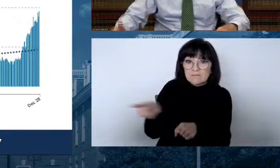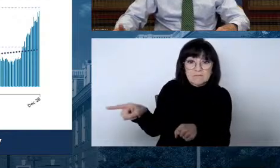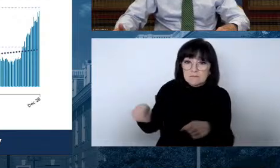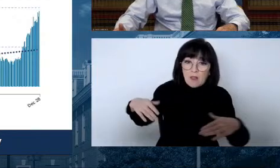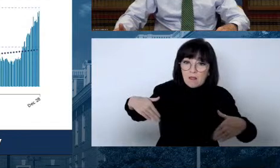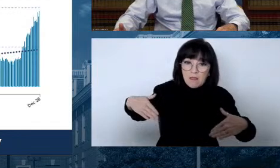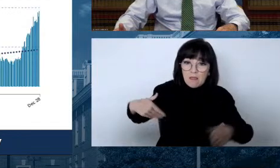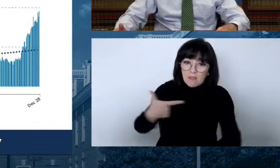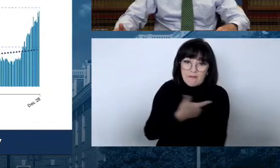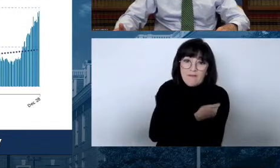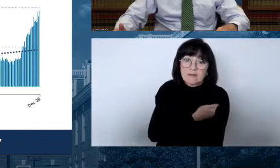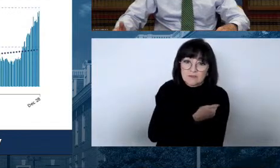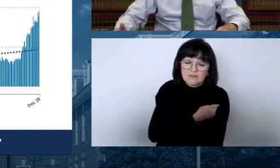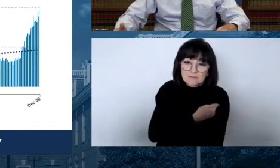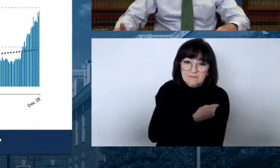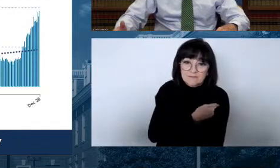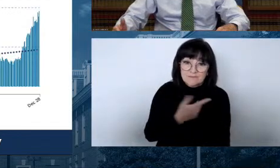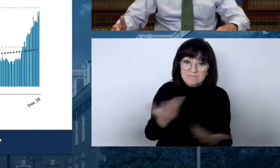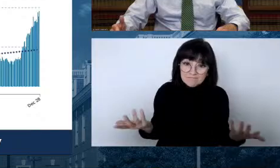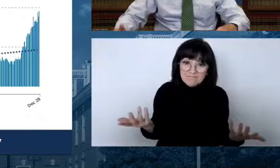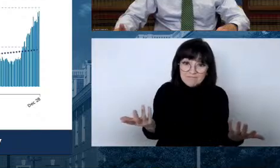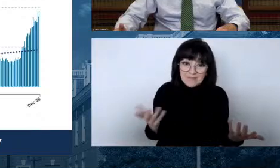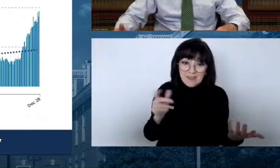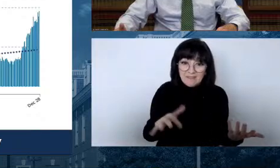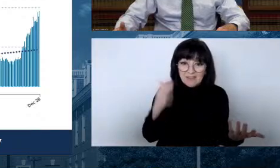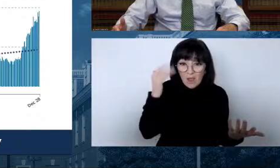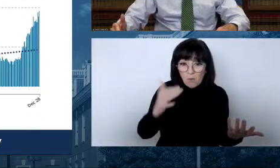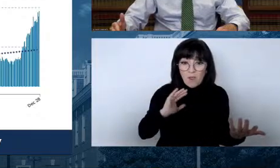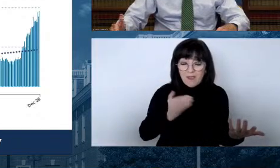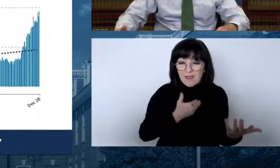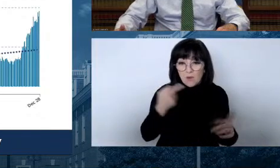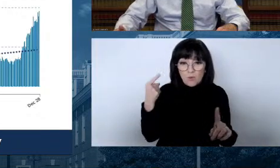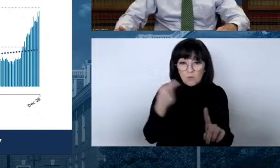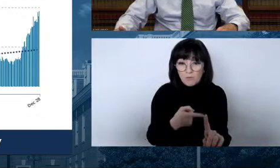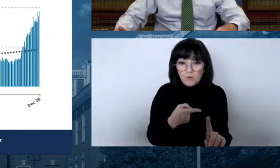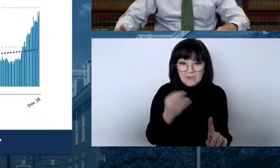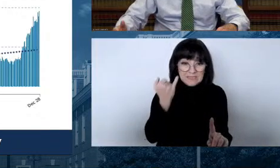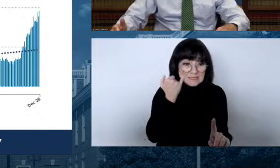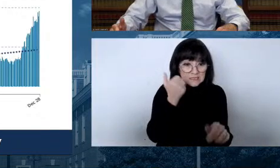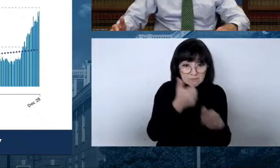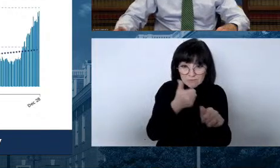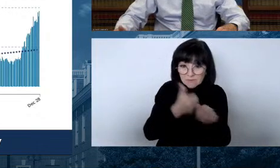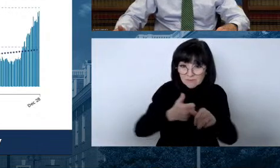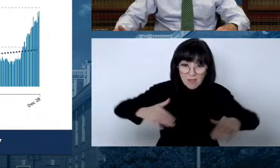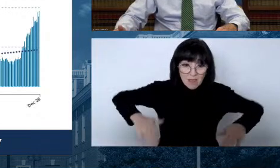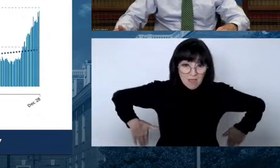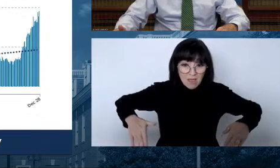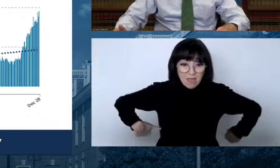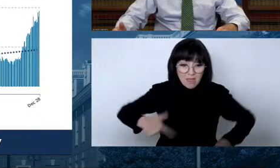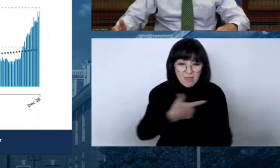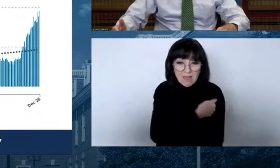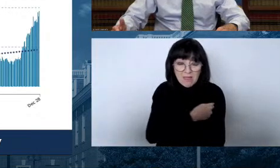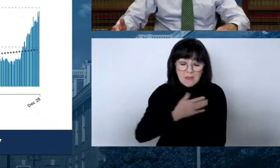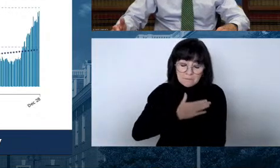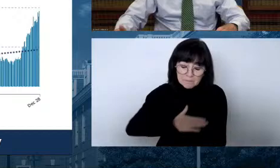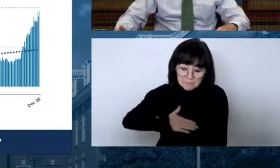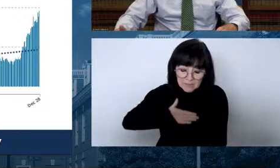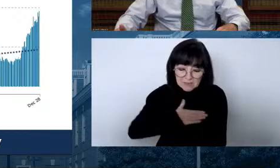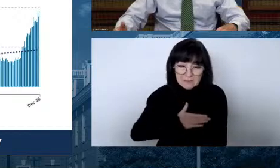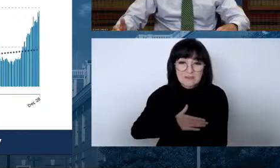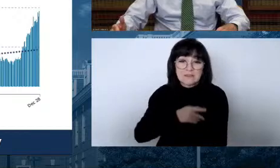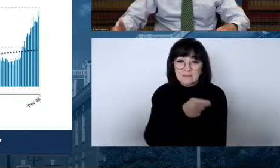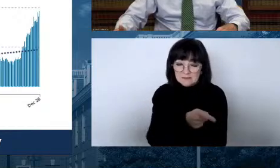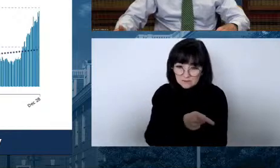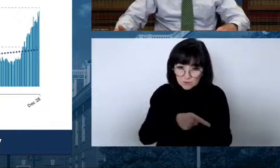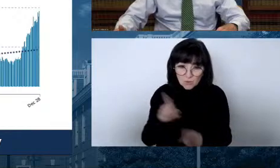this situation, which is if you're not vaccinated, get vaccinated. If you are vaccinated, be